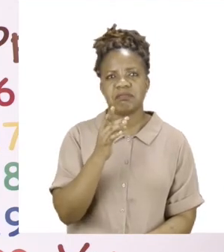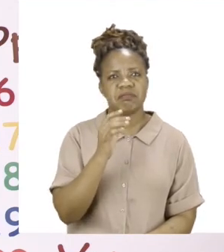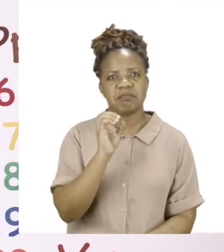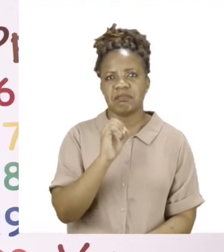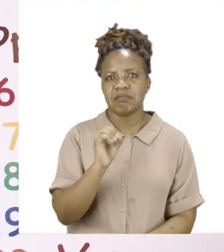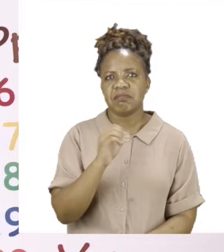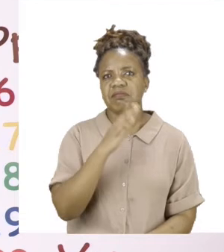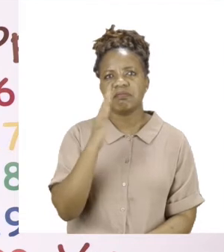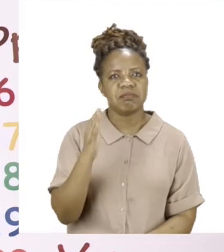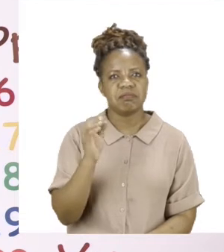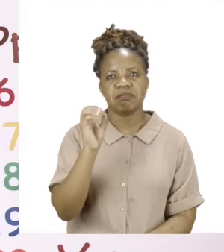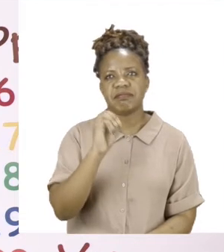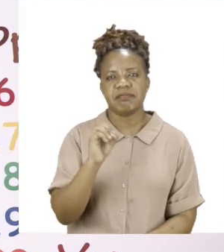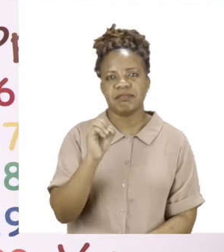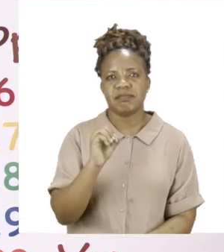no.